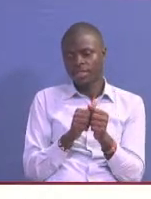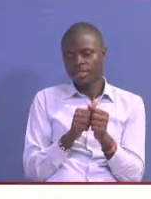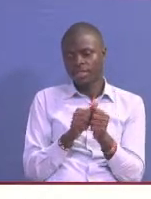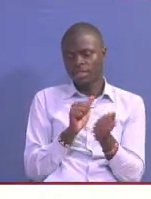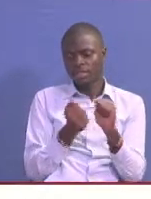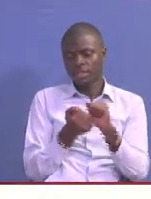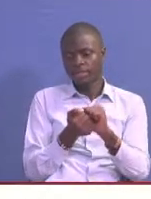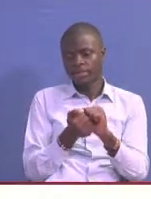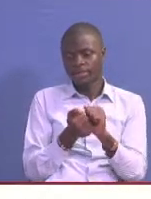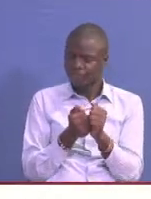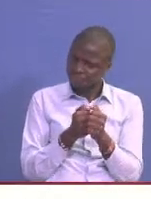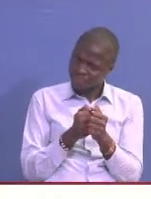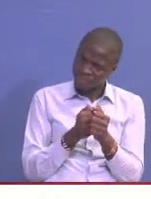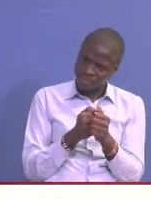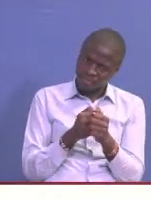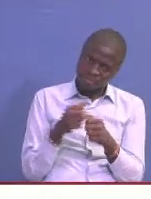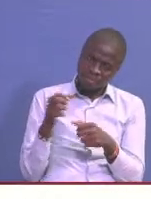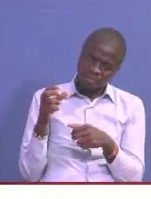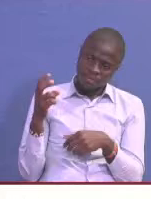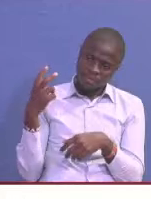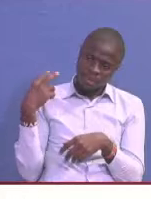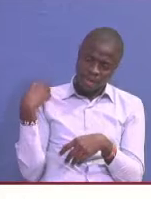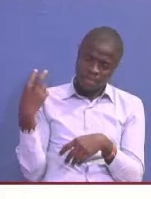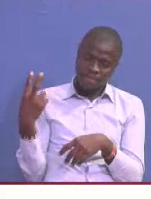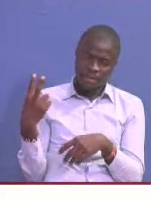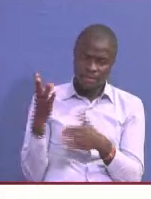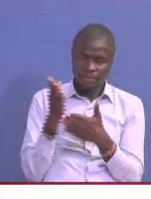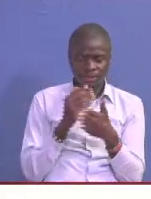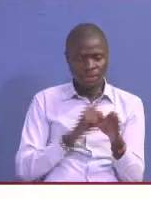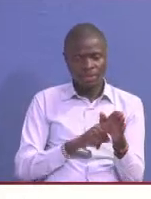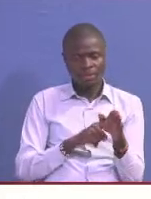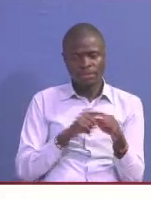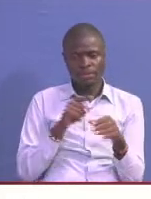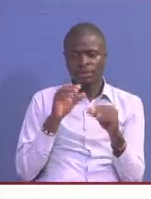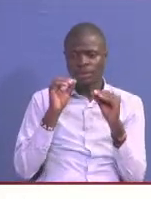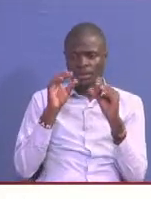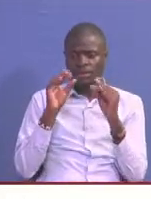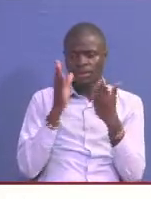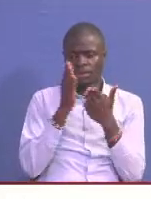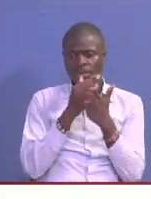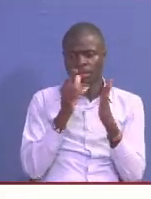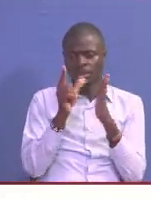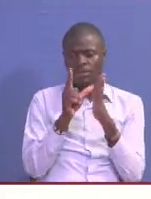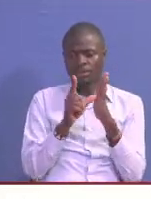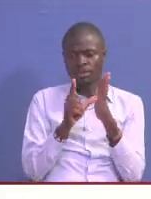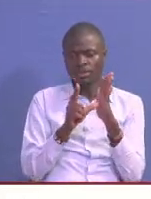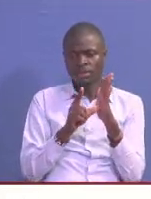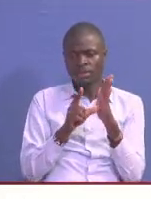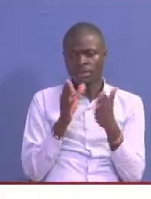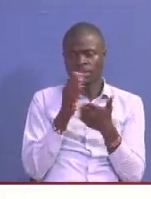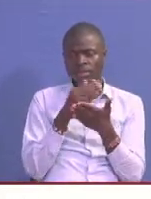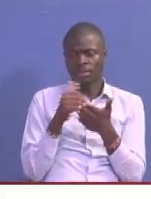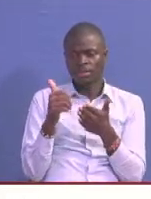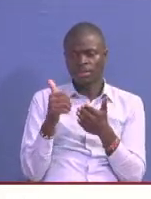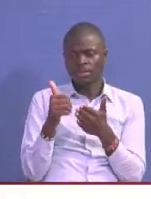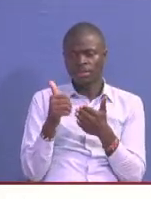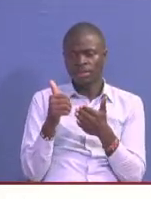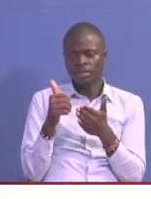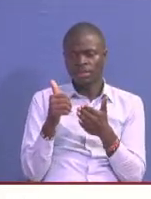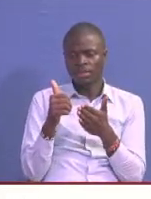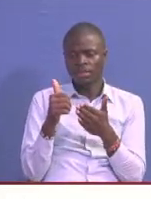there are some times when you taught some lessons and some other, for instance,